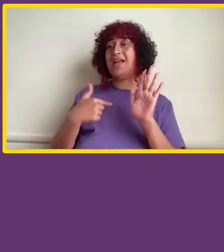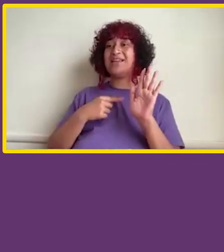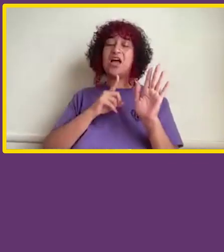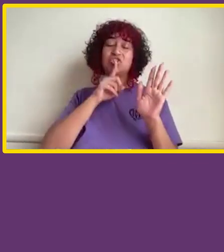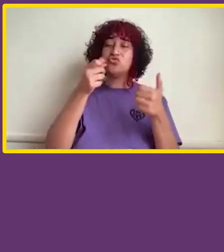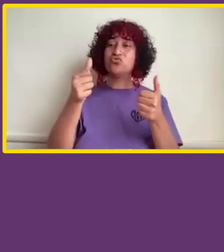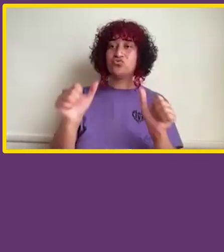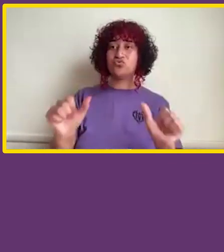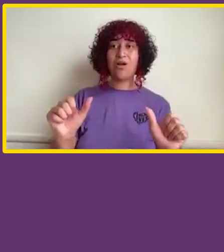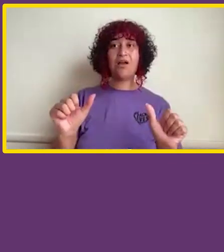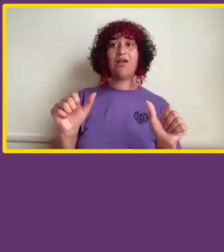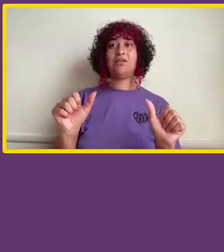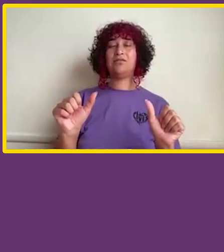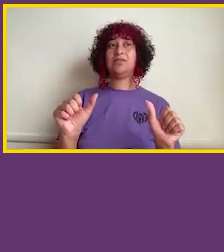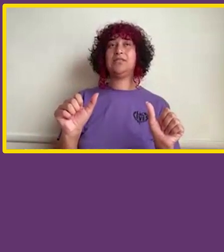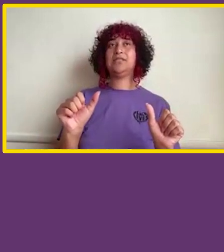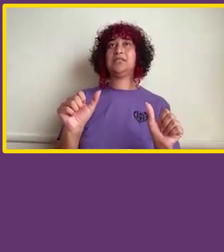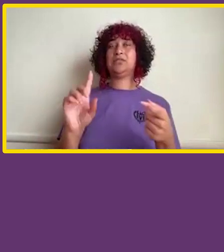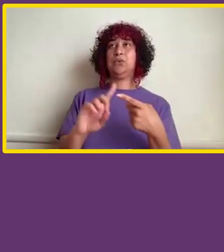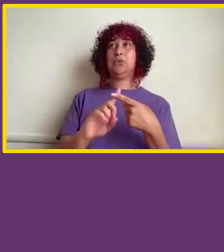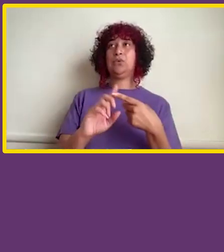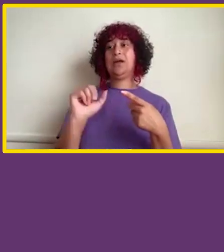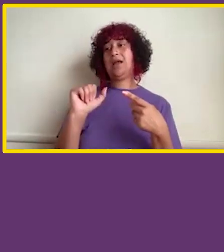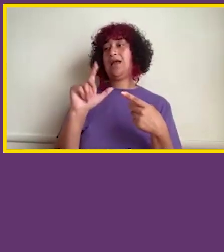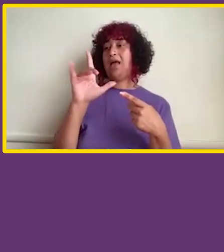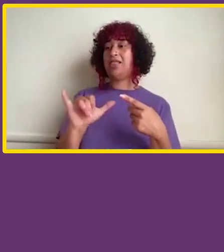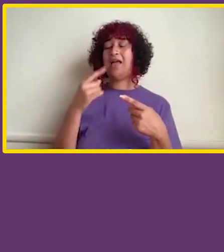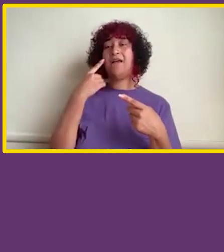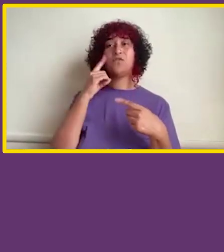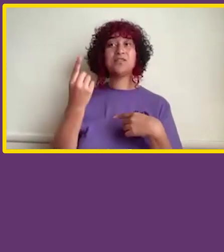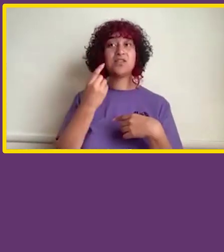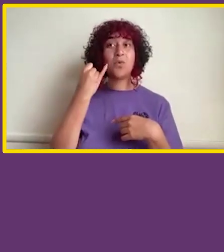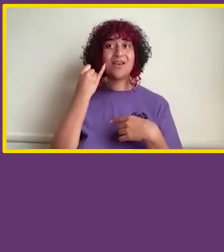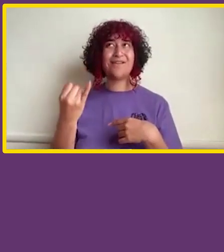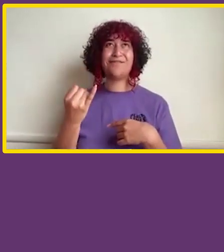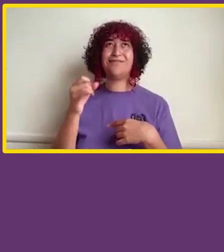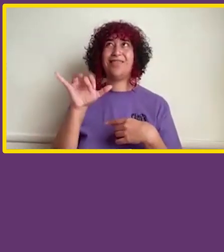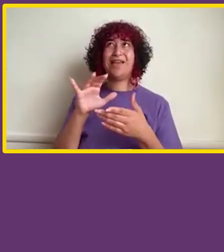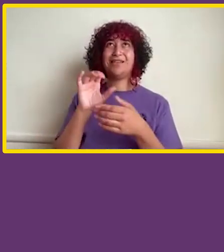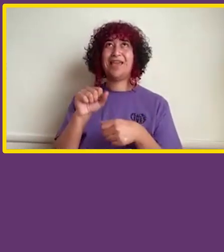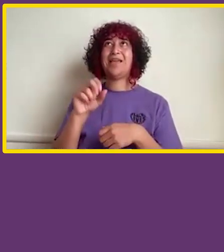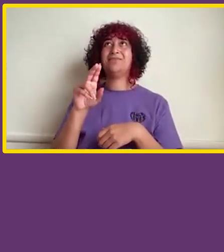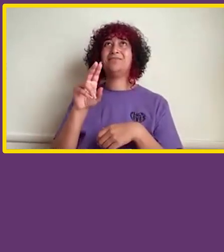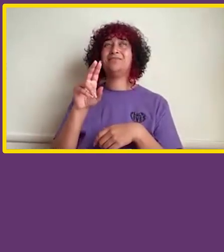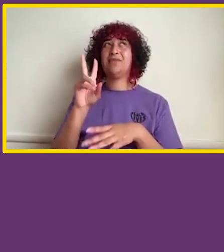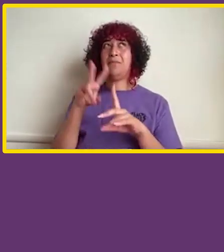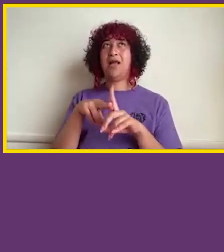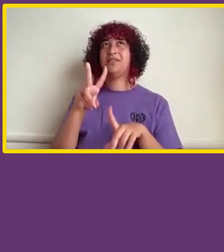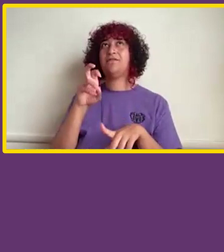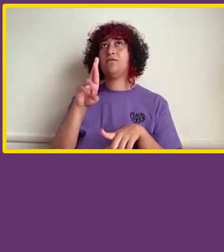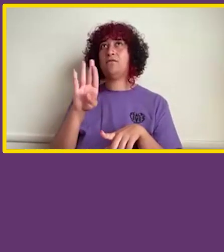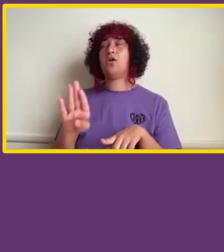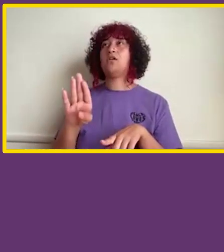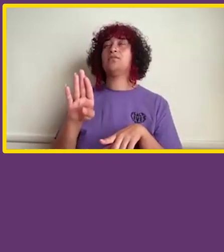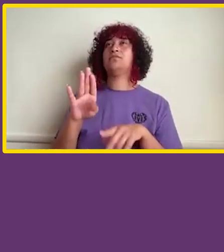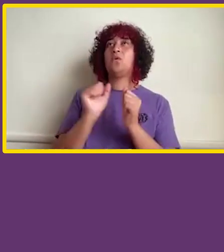attempting to ally for someone, if it's a verb, without a relationship or permission or